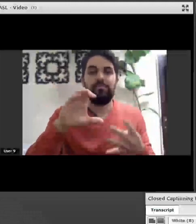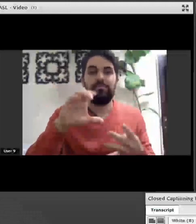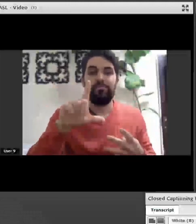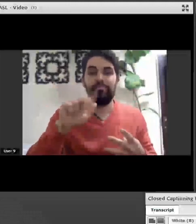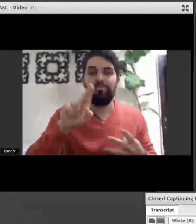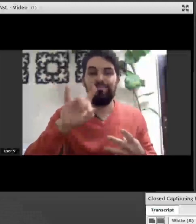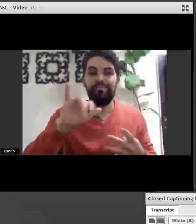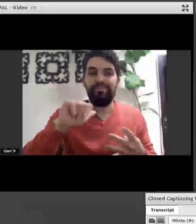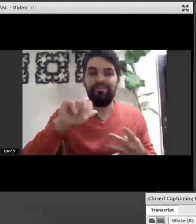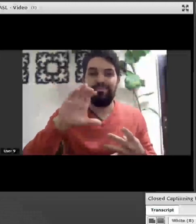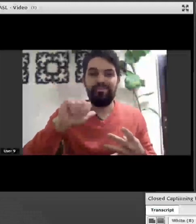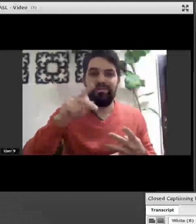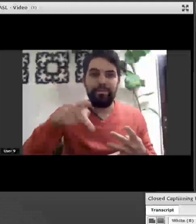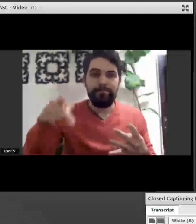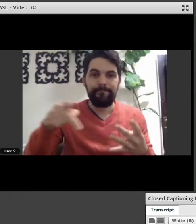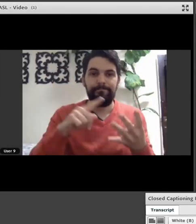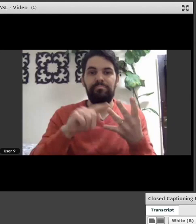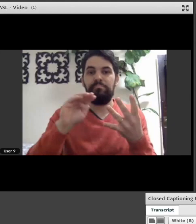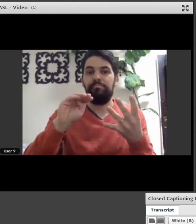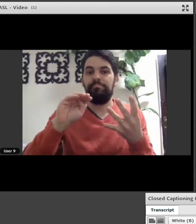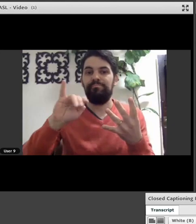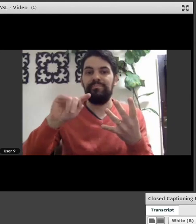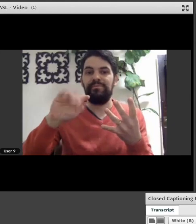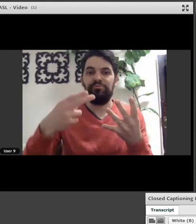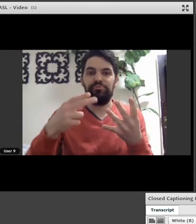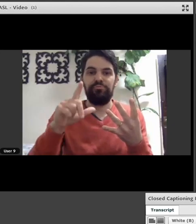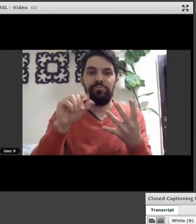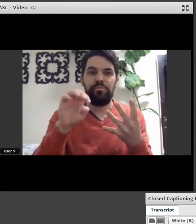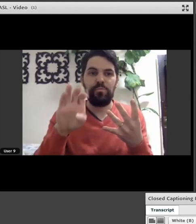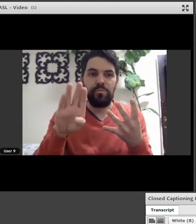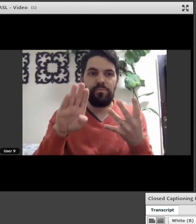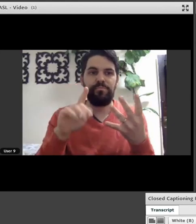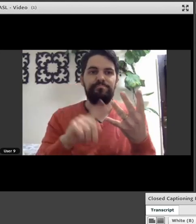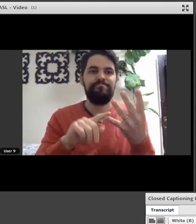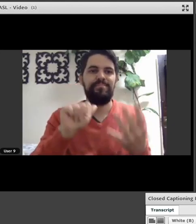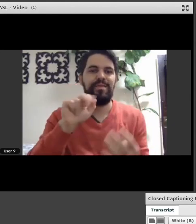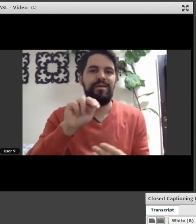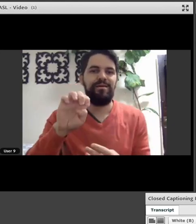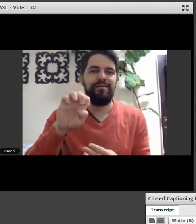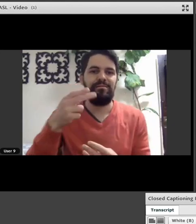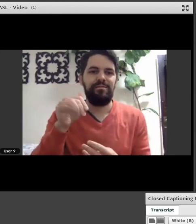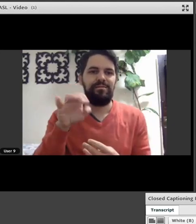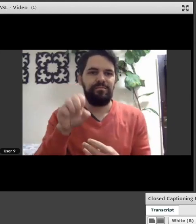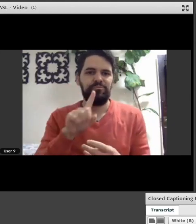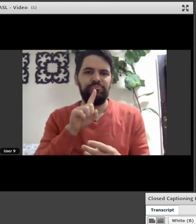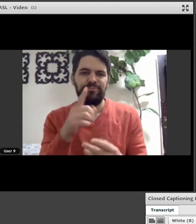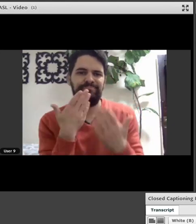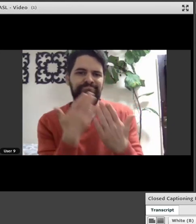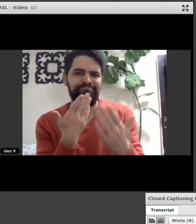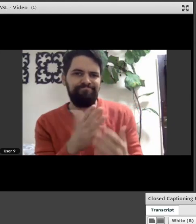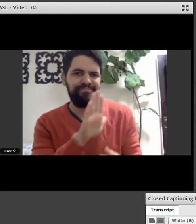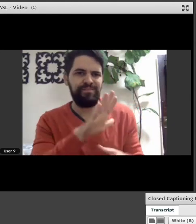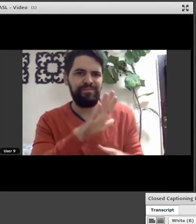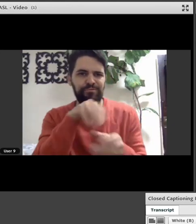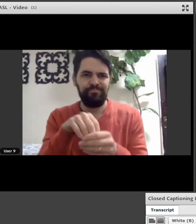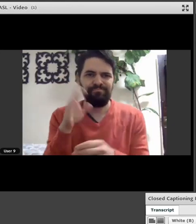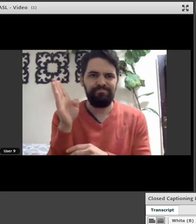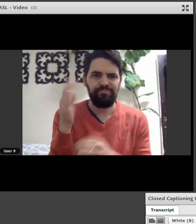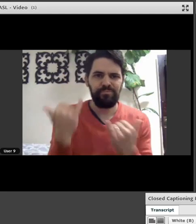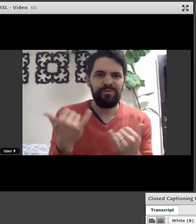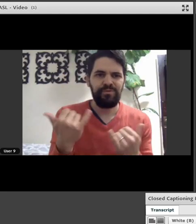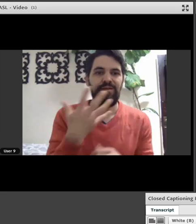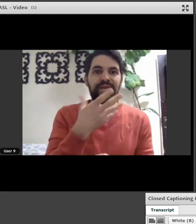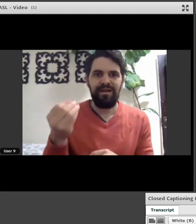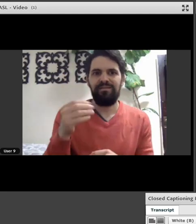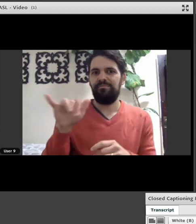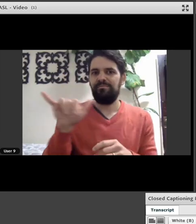today. Dan Mont, Claudia Kappa, Mitch Loeb, and Ann Hayes. I